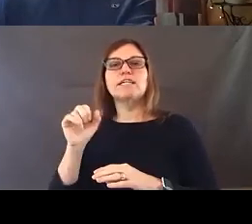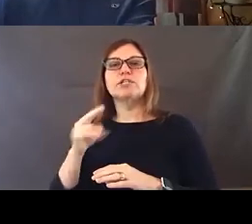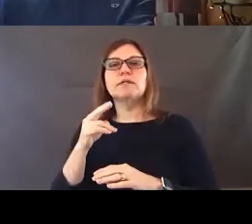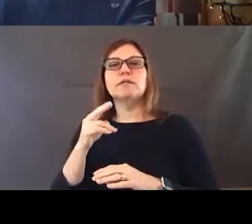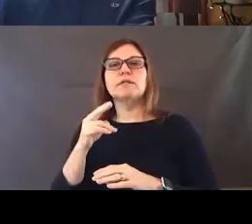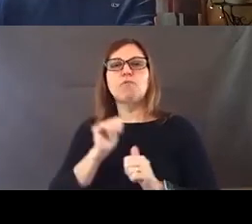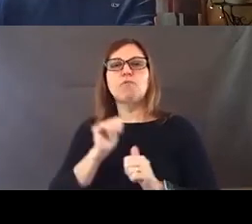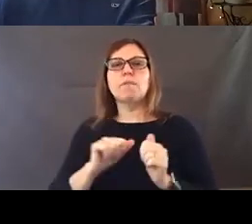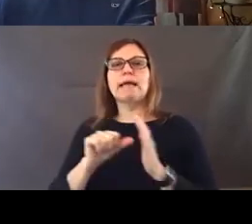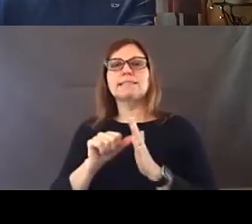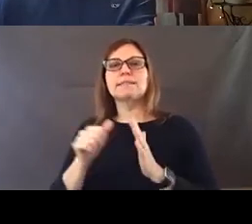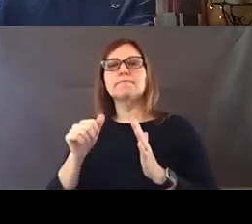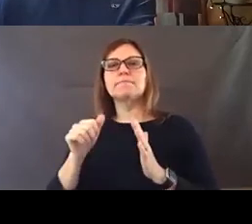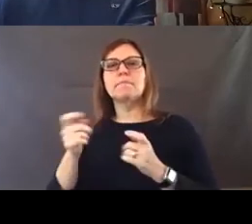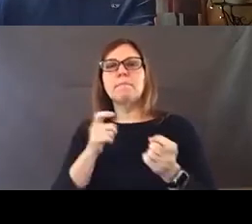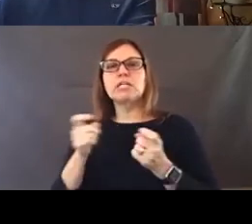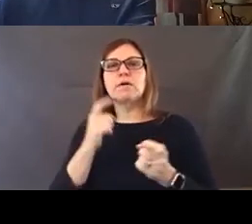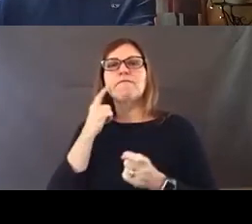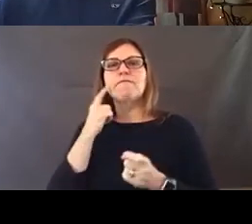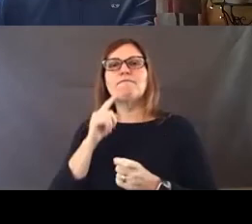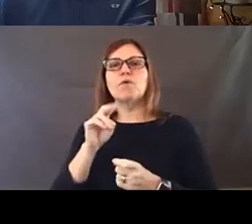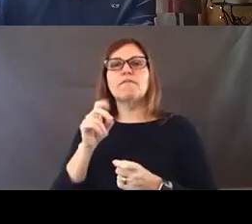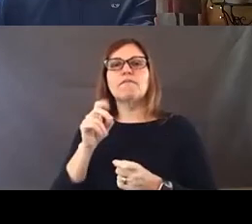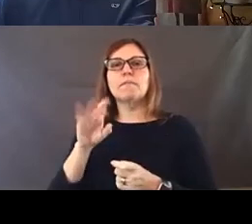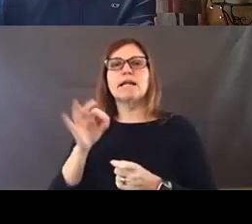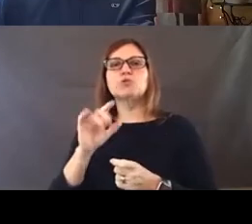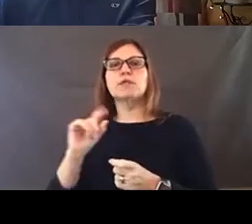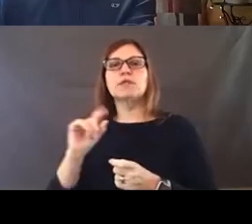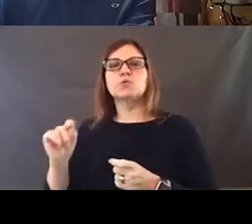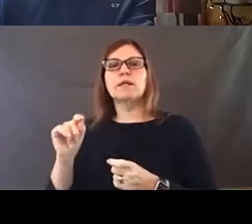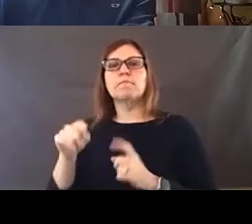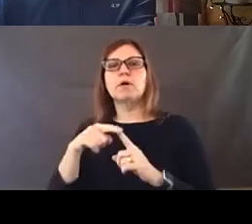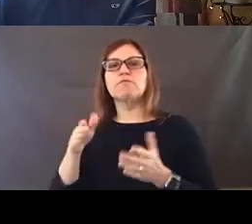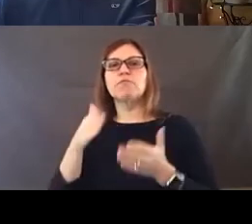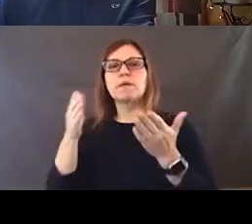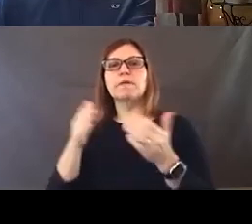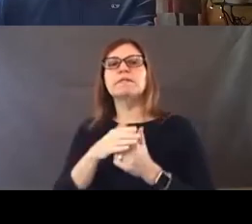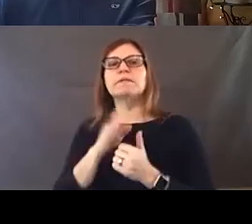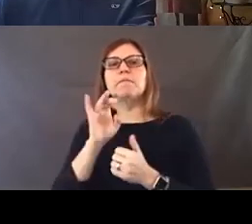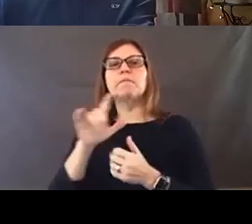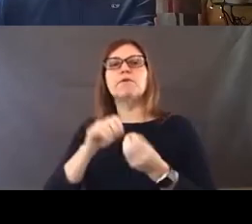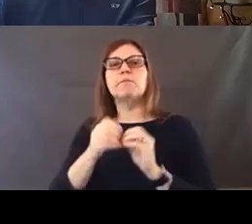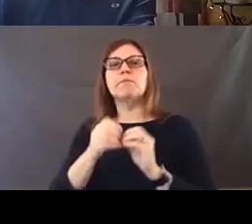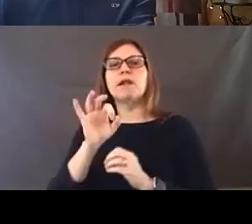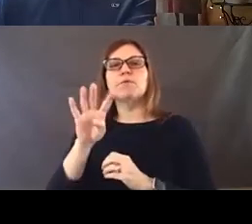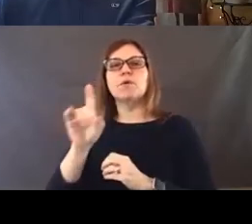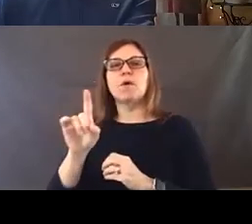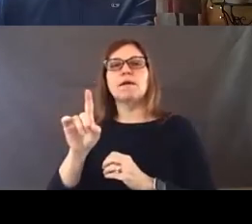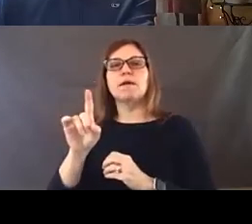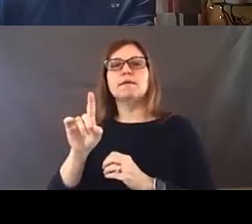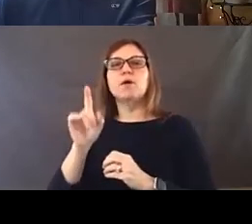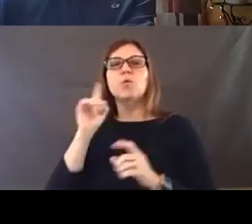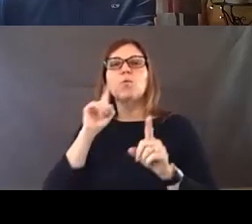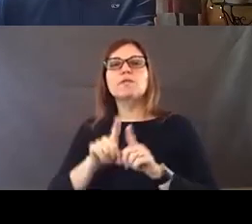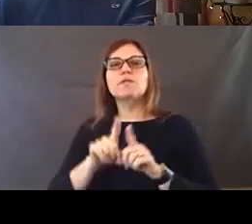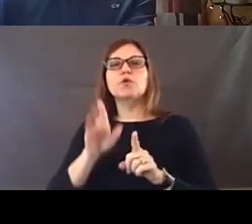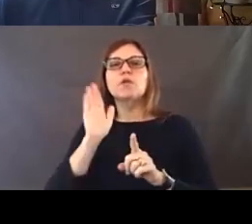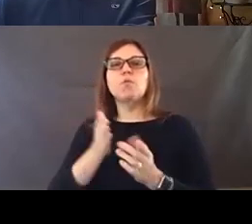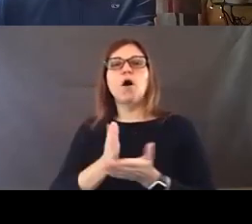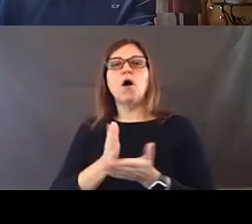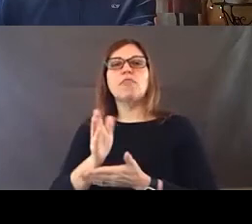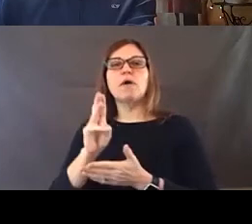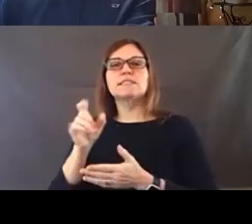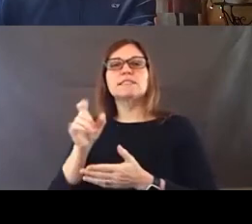for December 9, 2020, with an affirmative recommendation. Bill Number 941, Resolution authorizing the Mayor